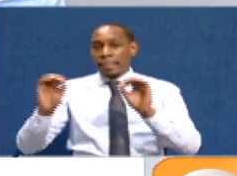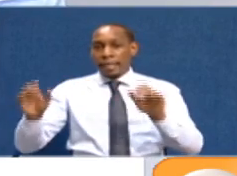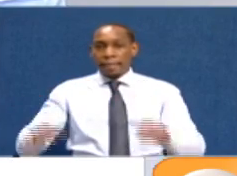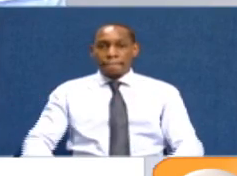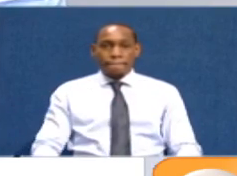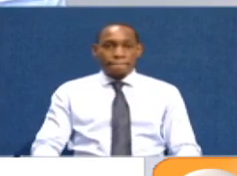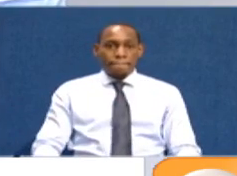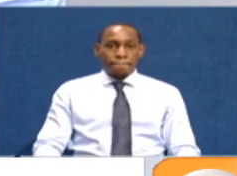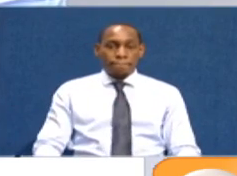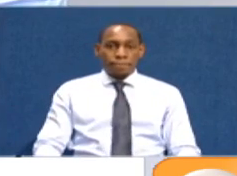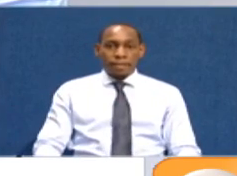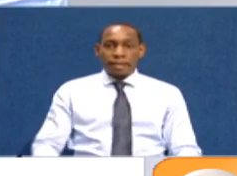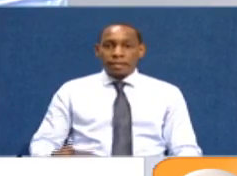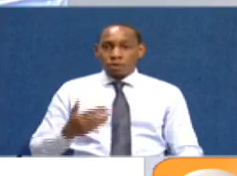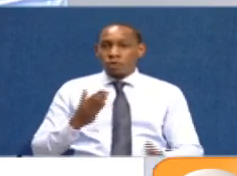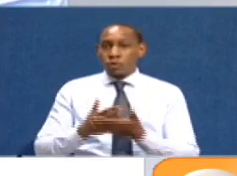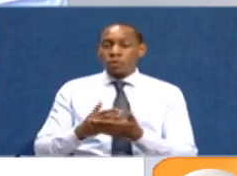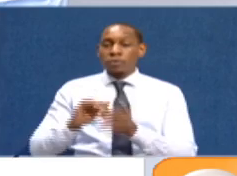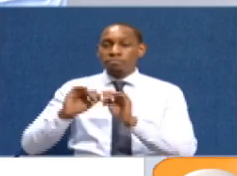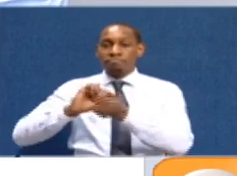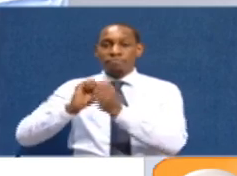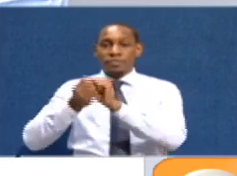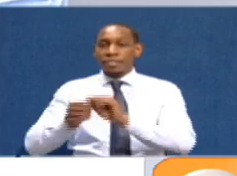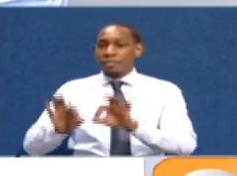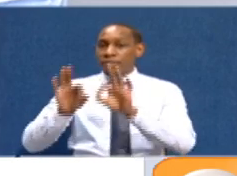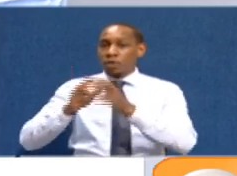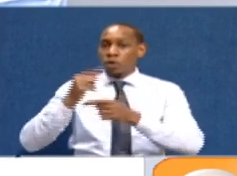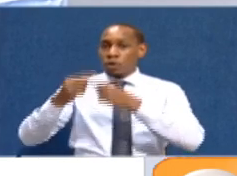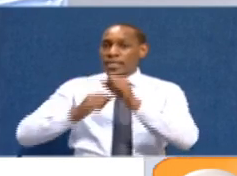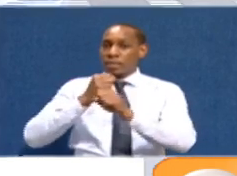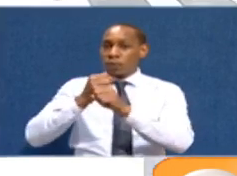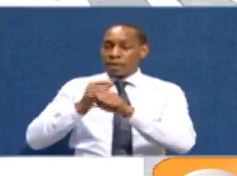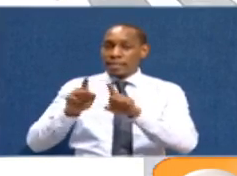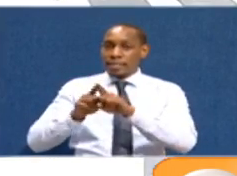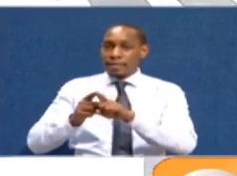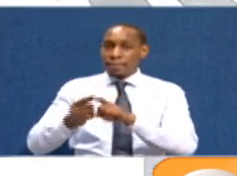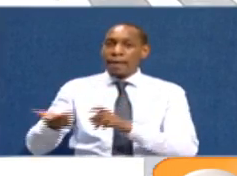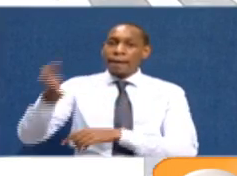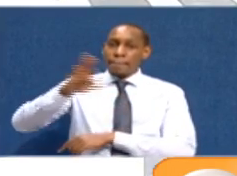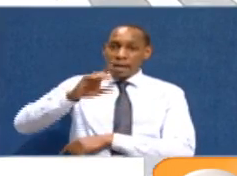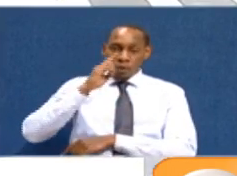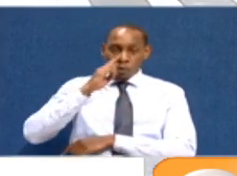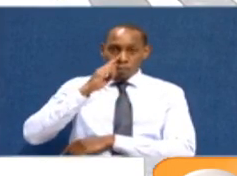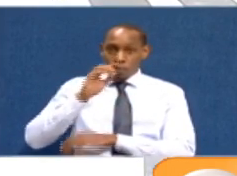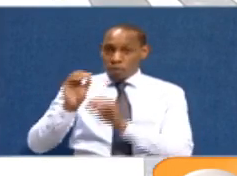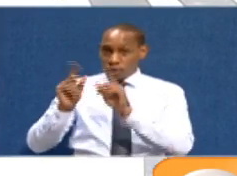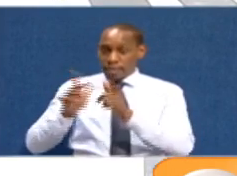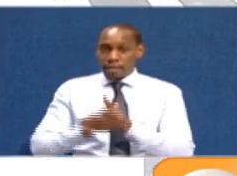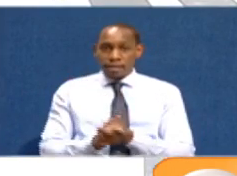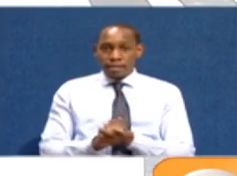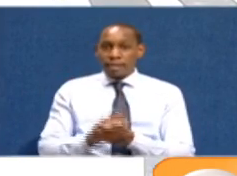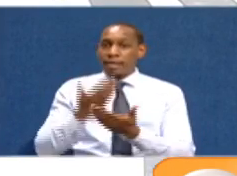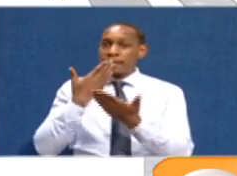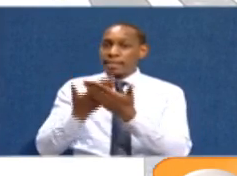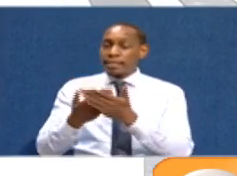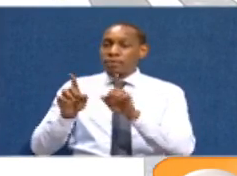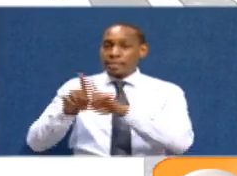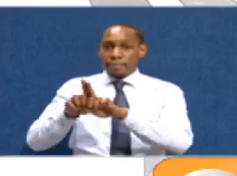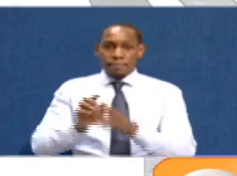yeah. But you guys are a breath of fresh air. Yeah. Thank you. Keep doing what you do. Keep coming back home. Thank you so much. Asante it's a pleasure, yeah. Asante